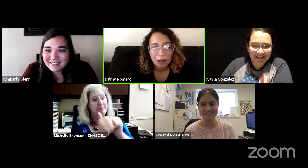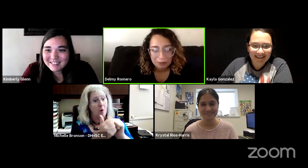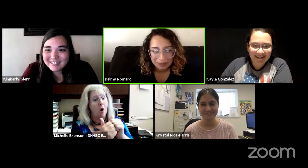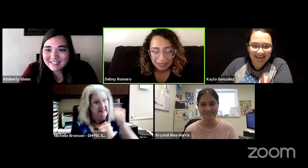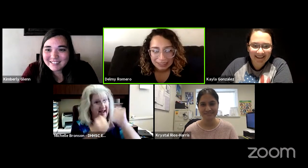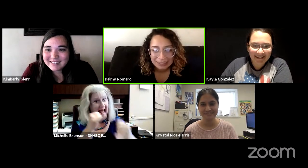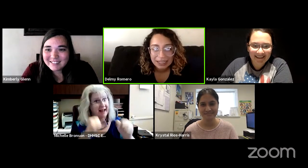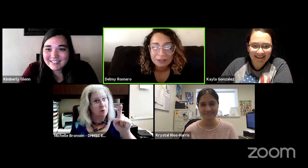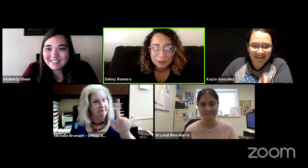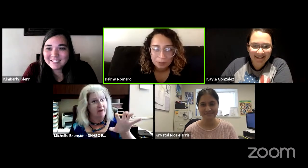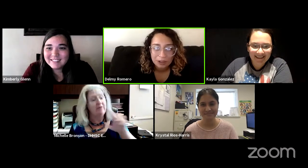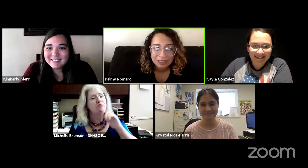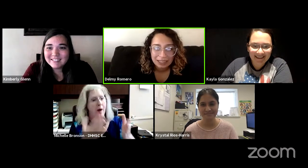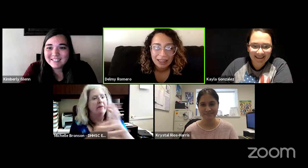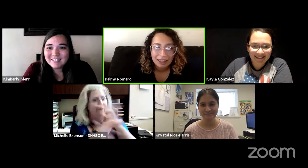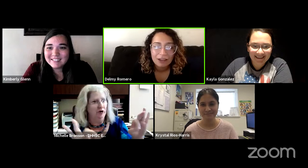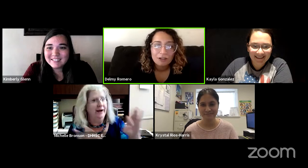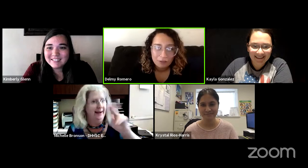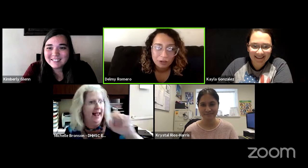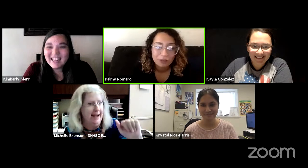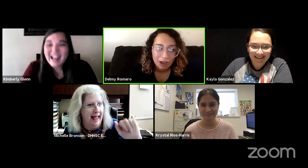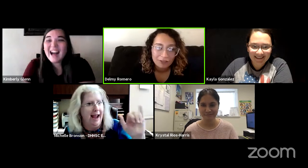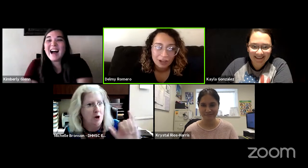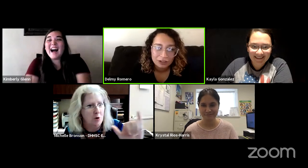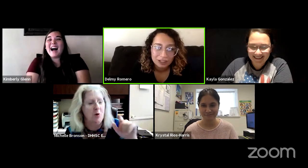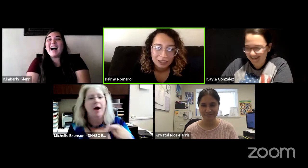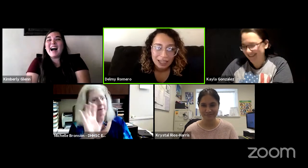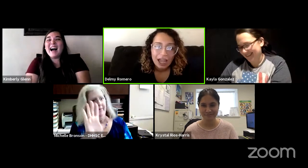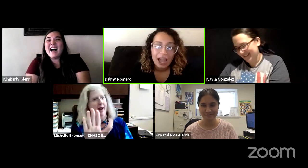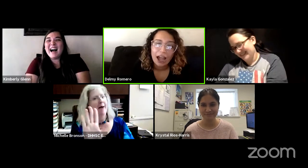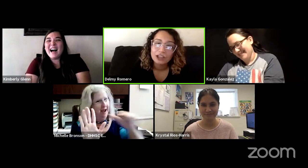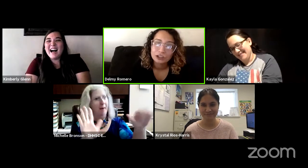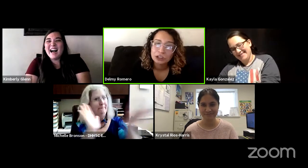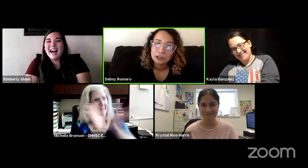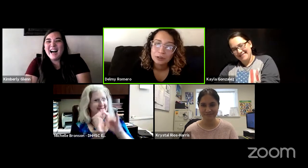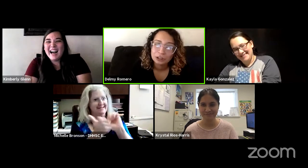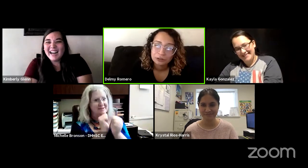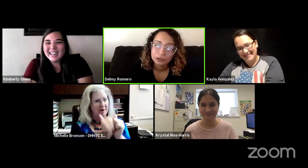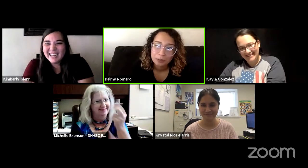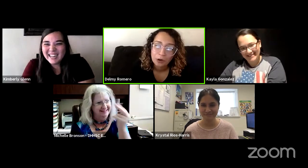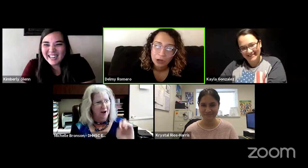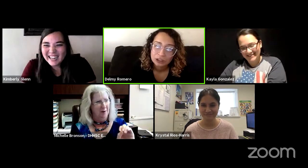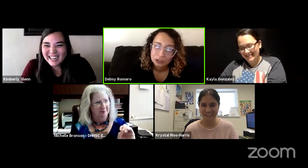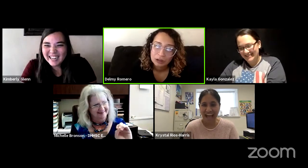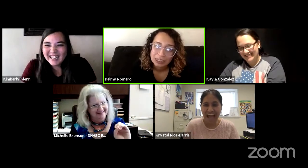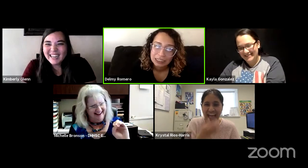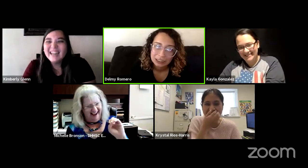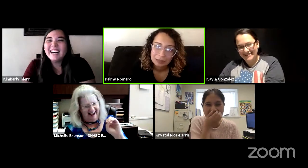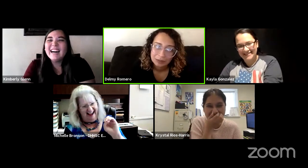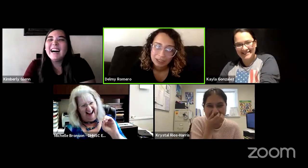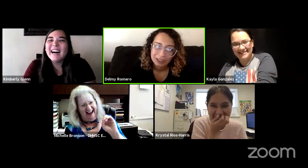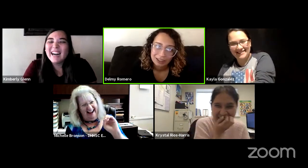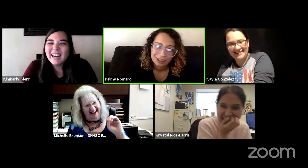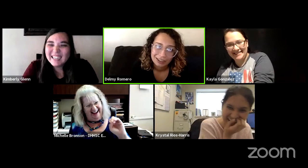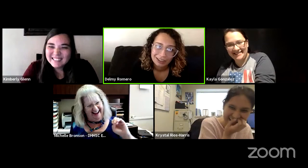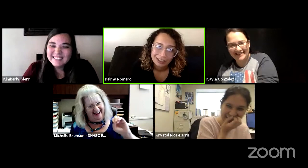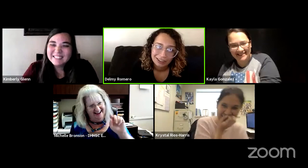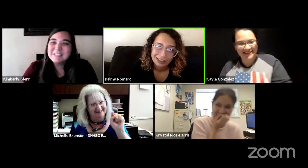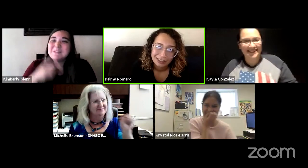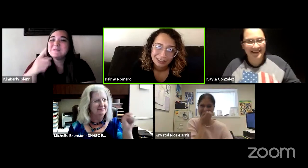I'll go along with it. Deaf sports for 500. It should be the 3 points too. It needs to be.